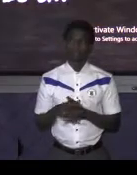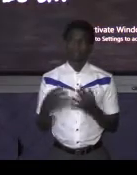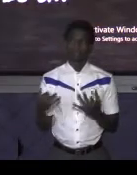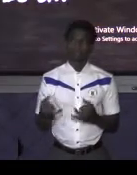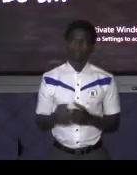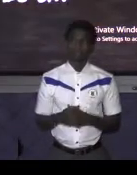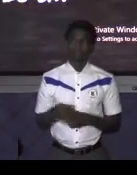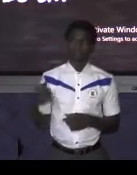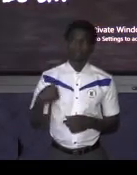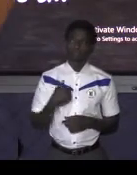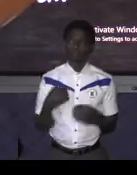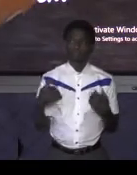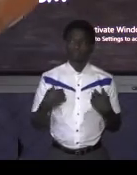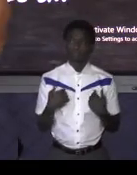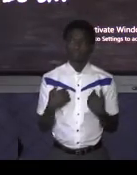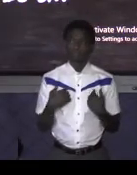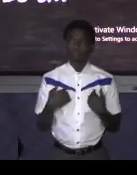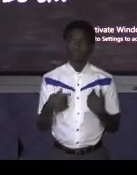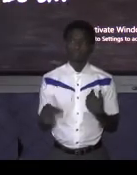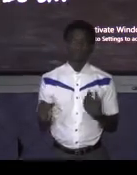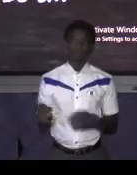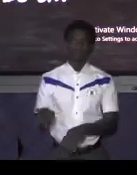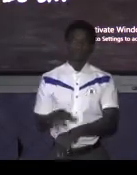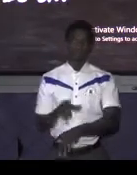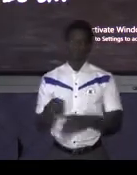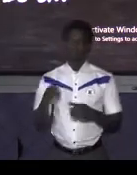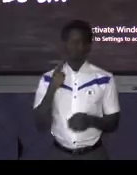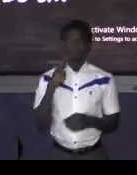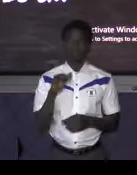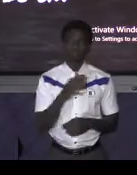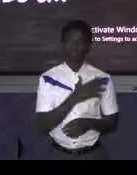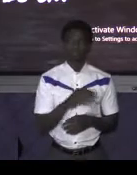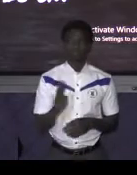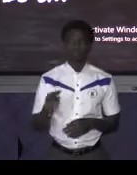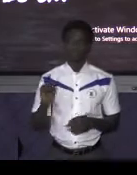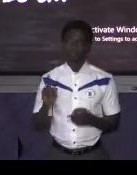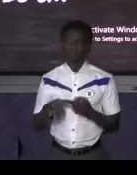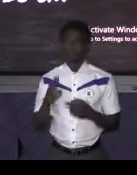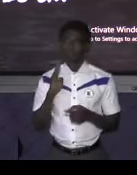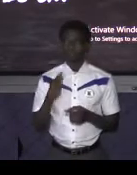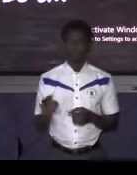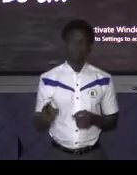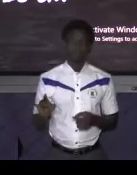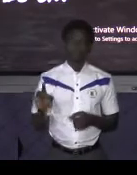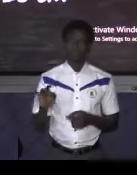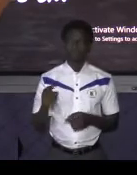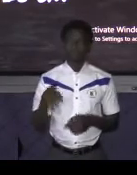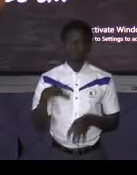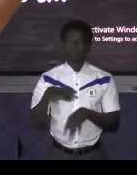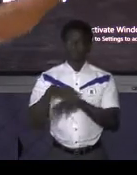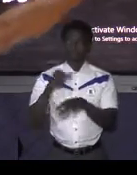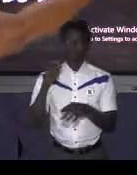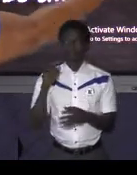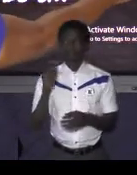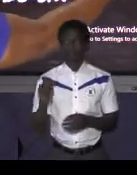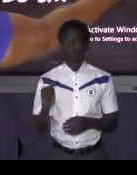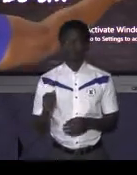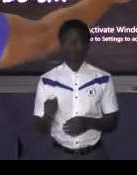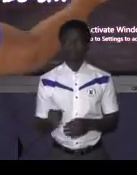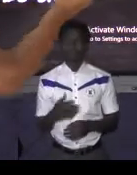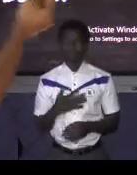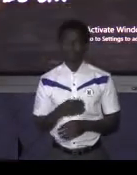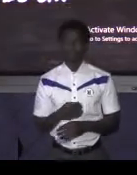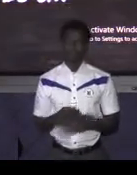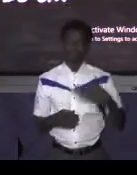Now, we have the length of this place to be 15 and the breadth is 8. So if you call this A and you call this